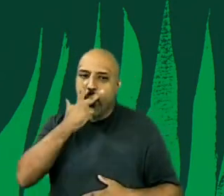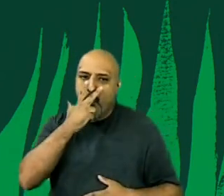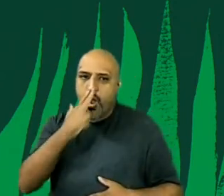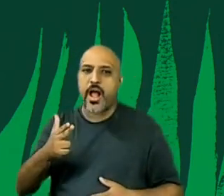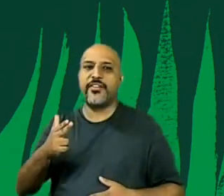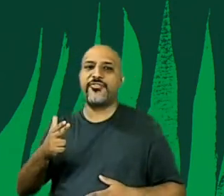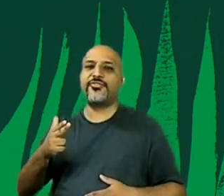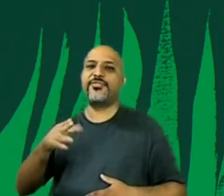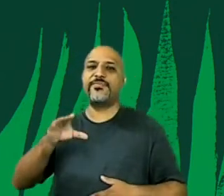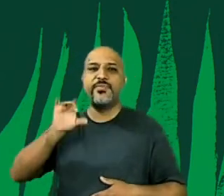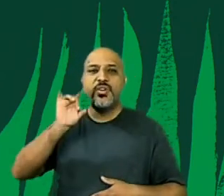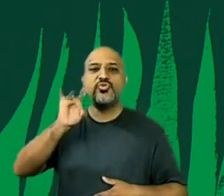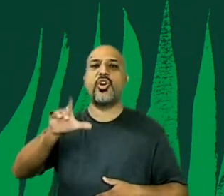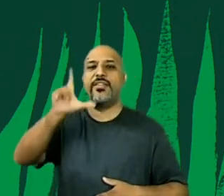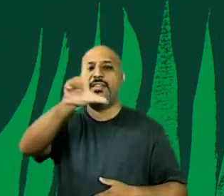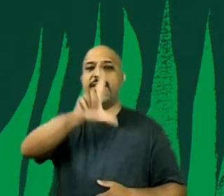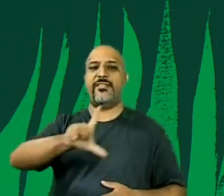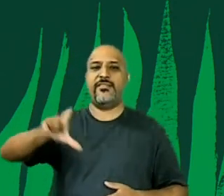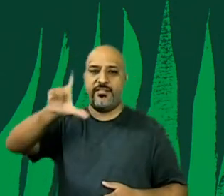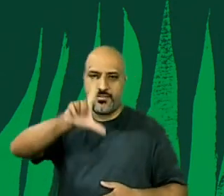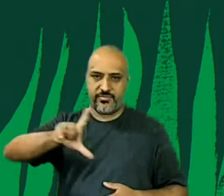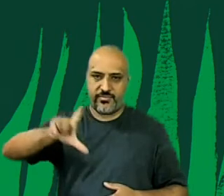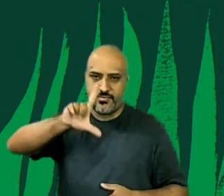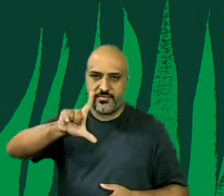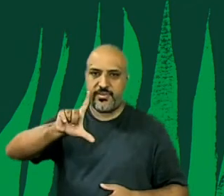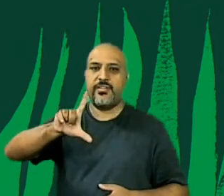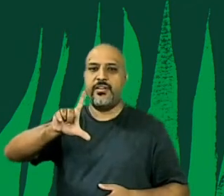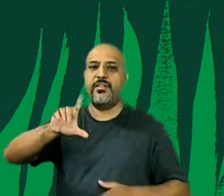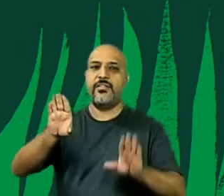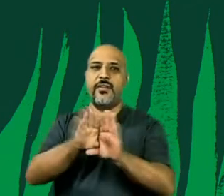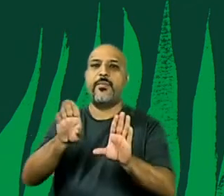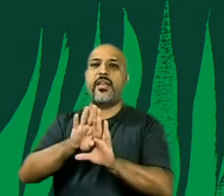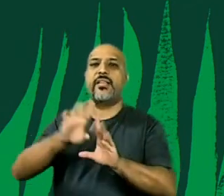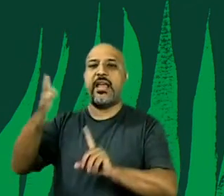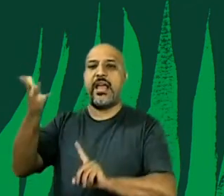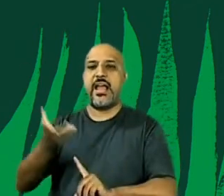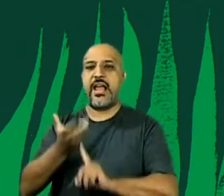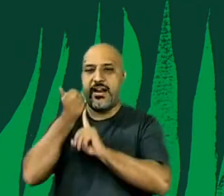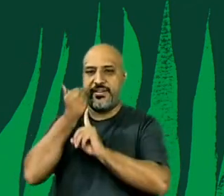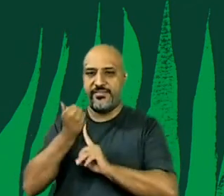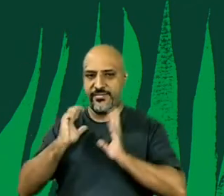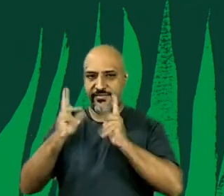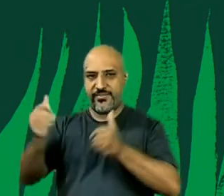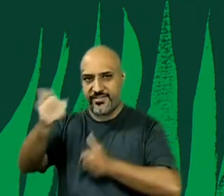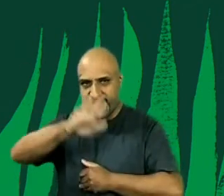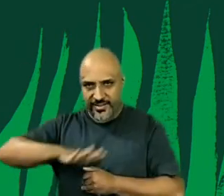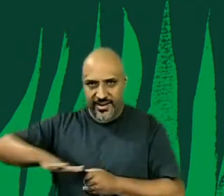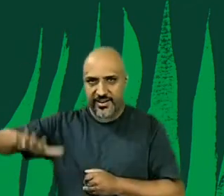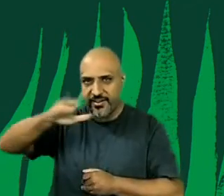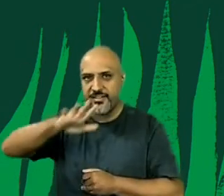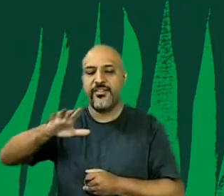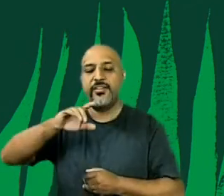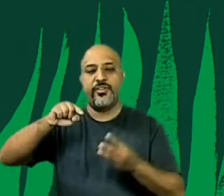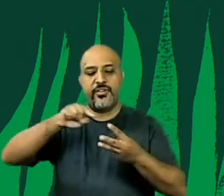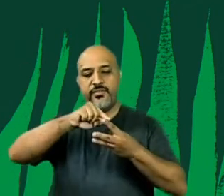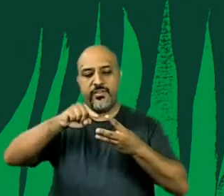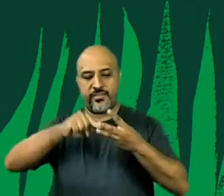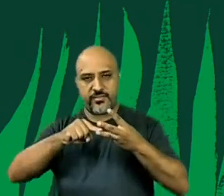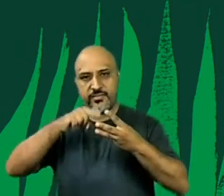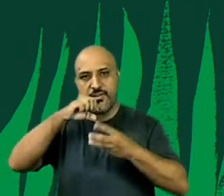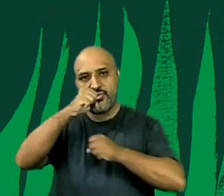everything, not only in literature, but I think in art in general, we saw in the